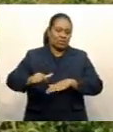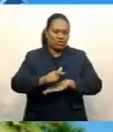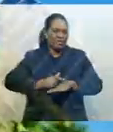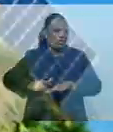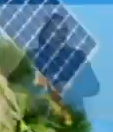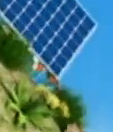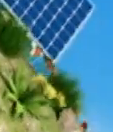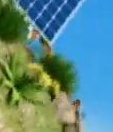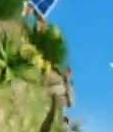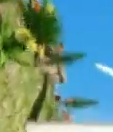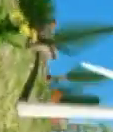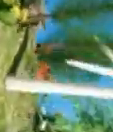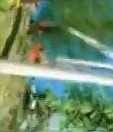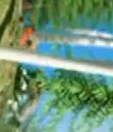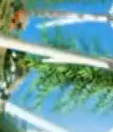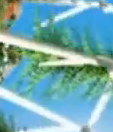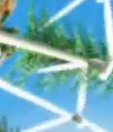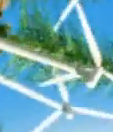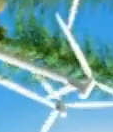decisions.